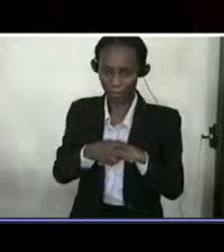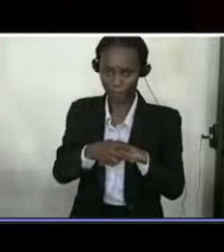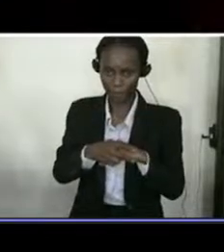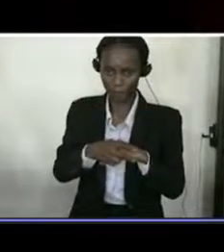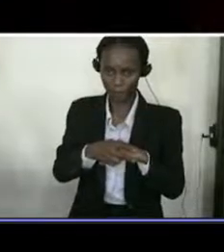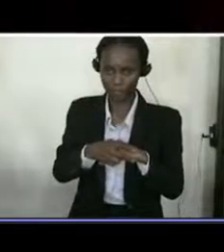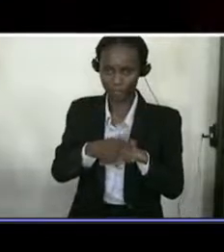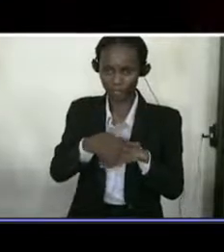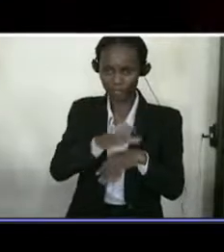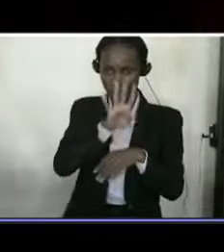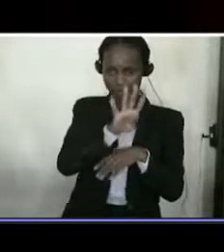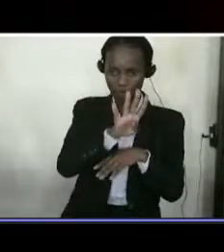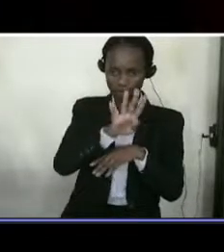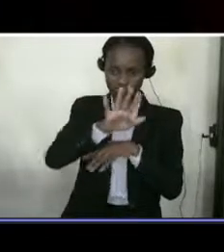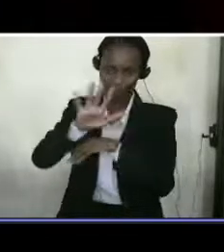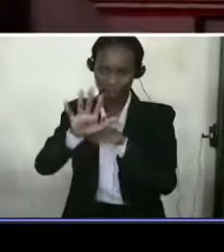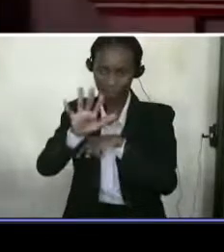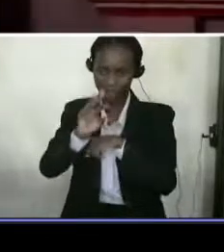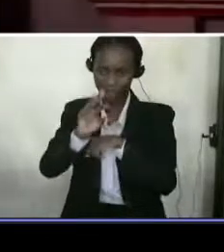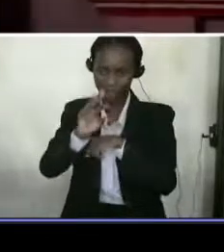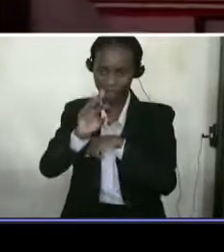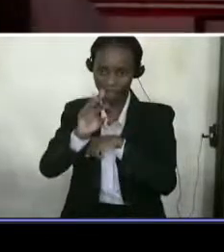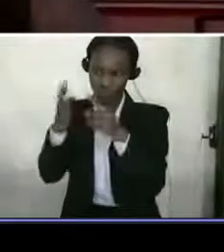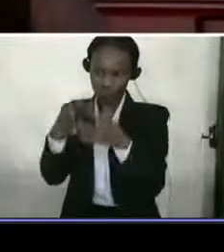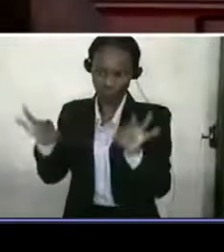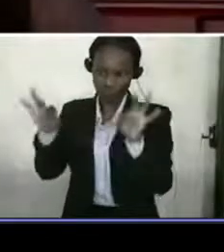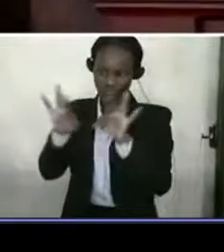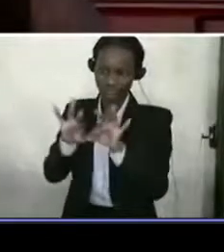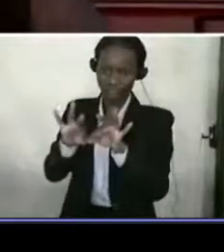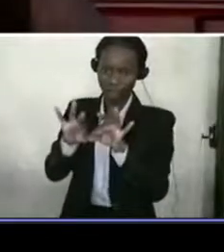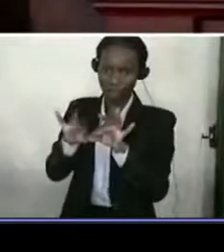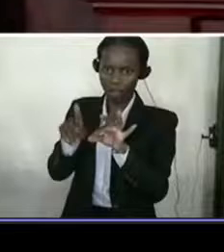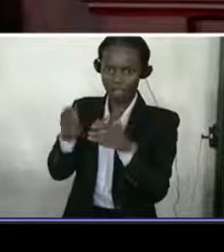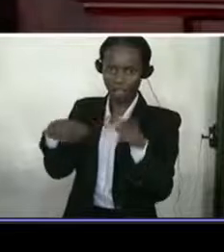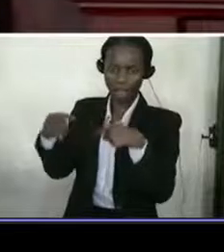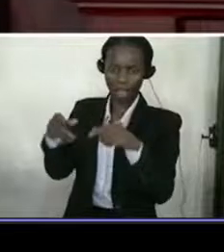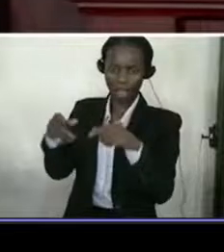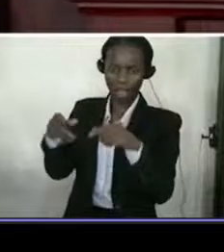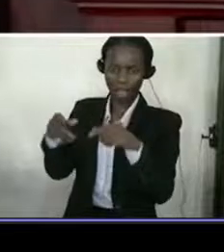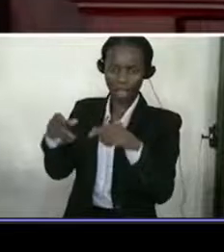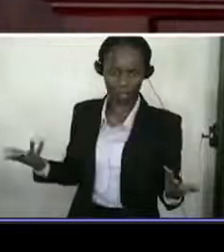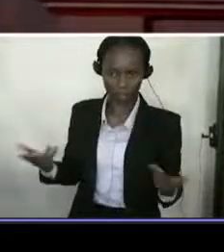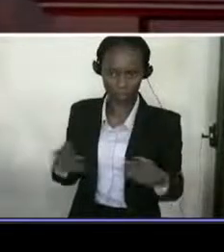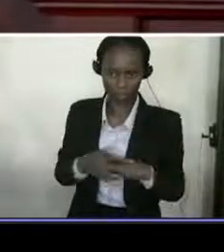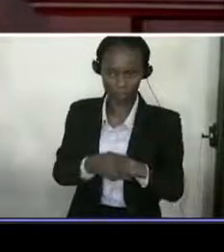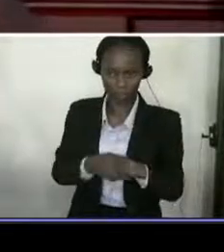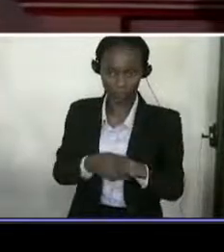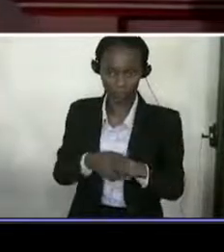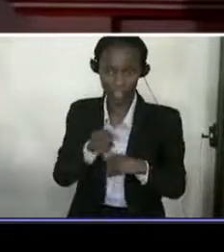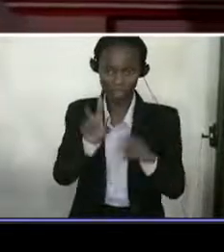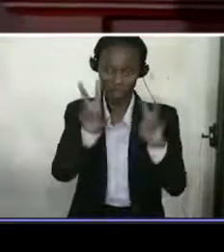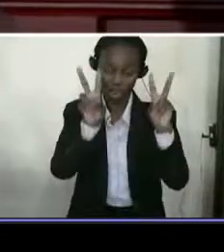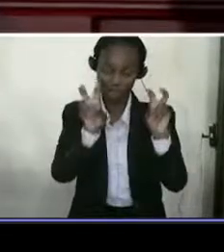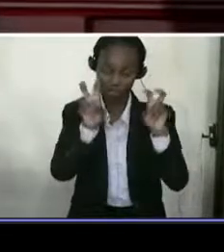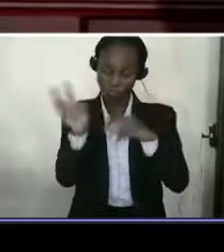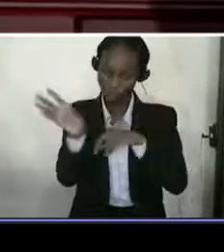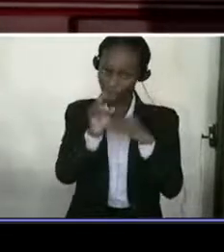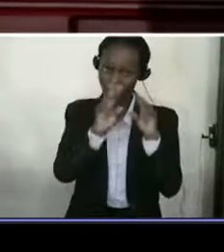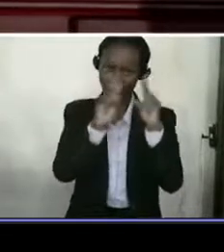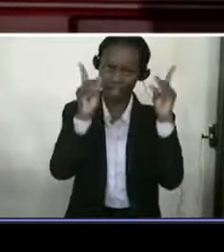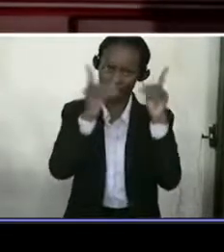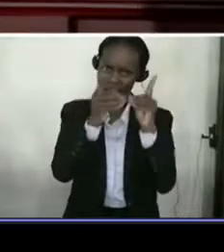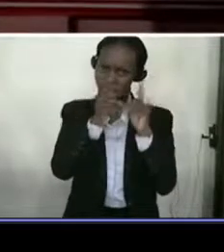4.445 billion of fruitless expenditure on their accounts. The understatement of the issue is that all these